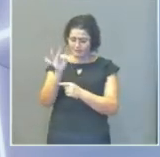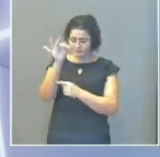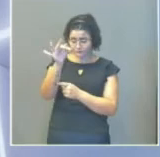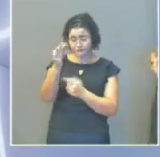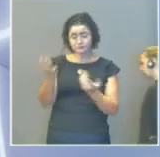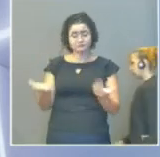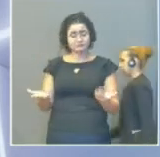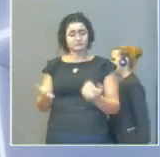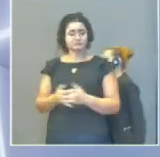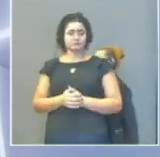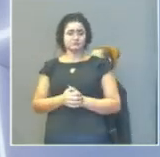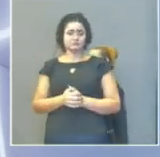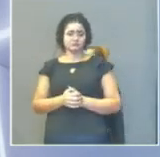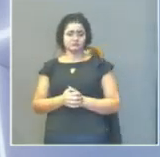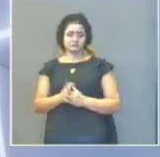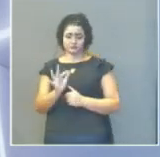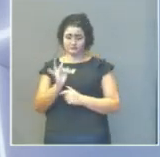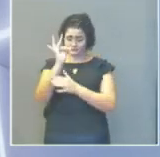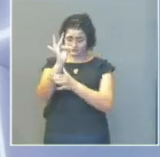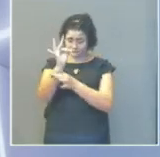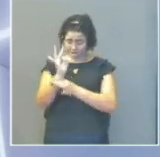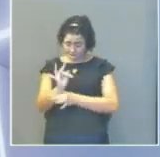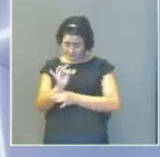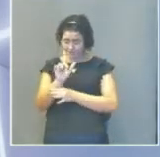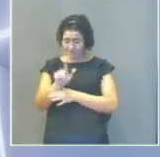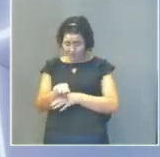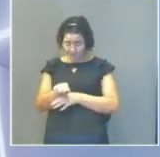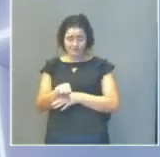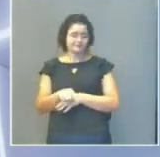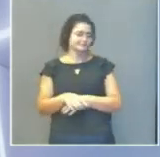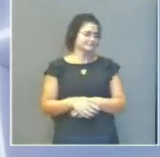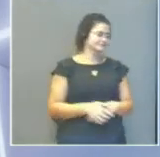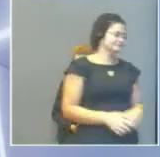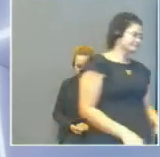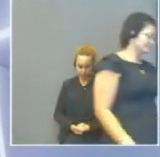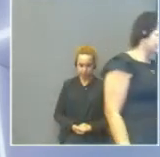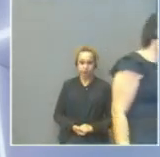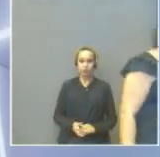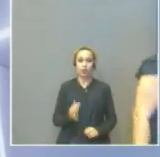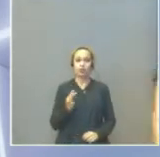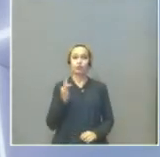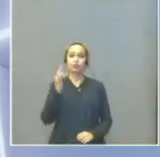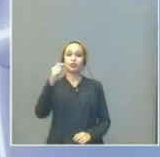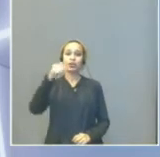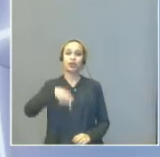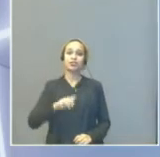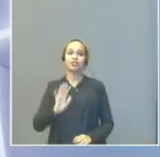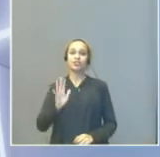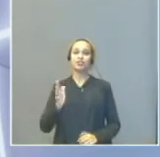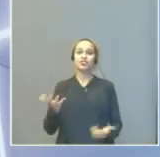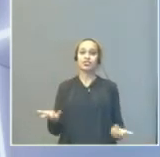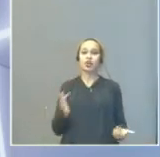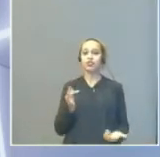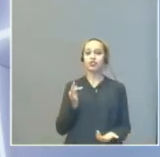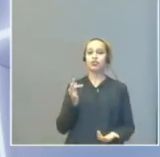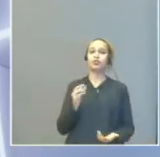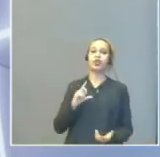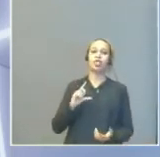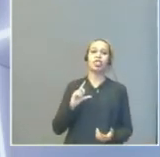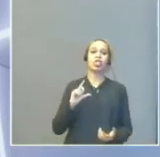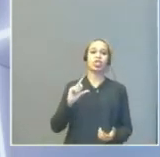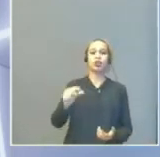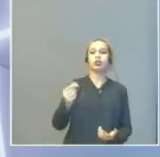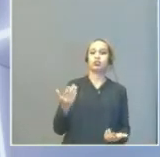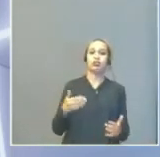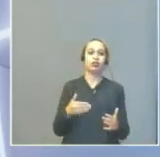is anticipatory, I mean the future is already here. The future isn't just down the street or down the clock